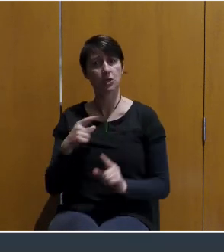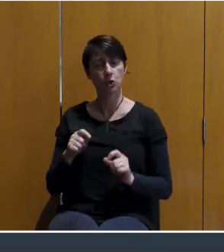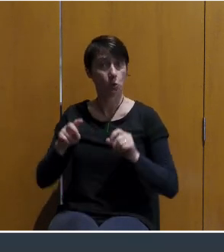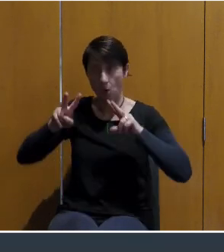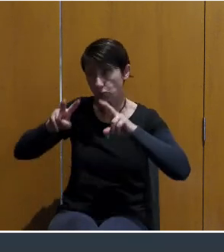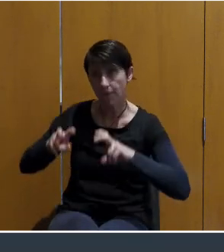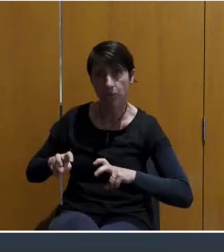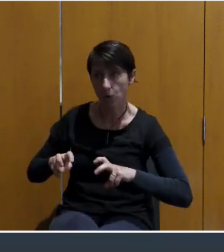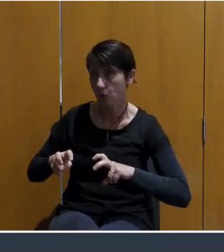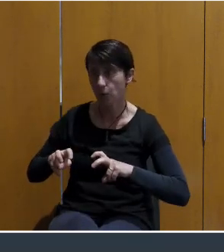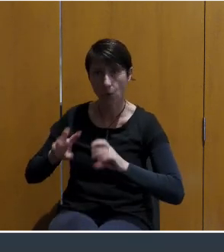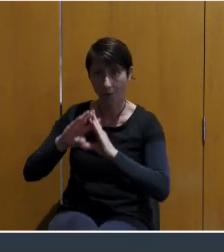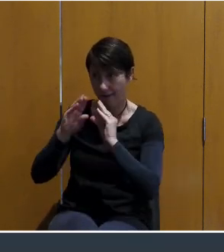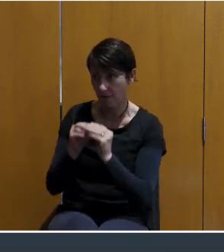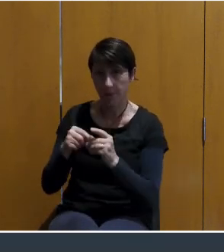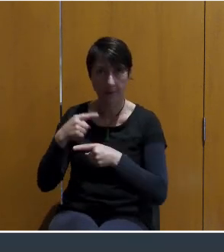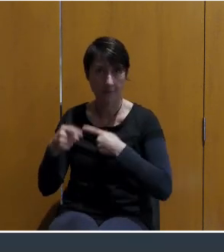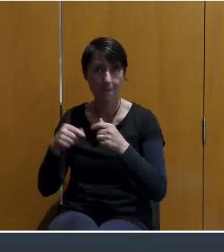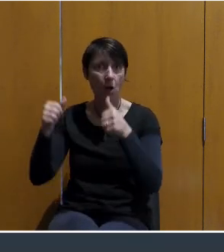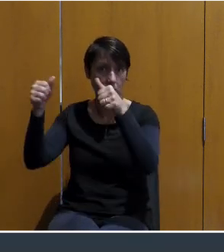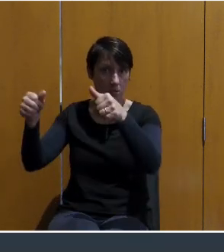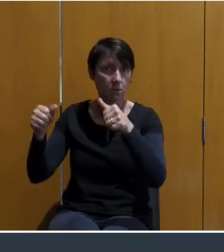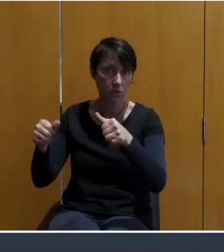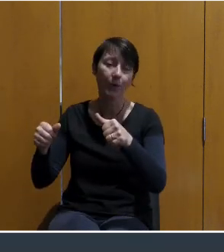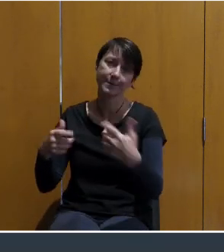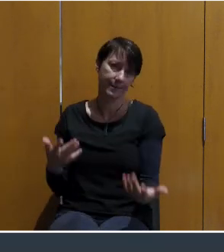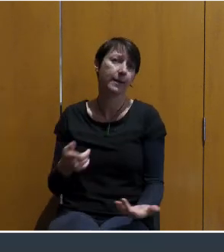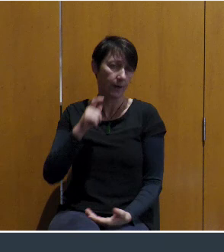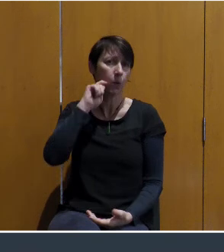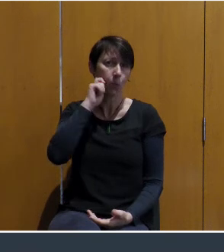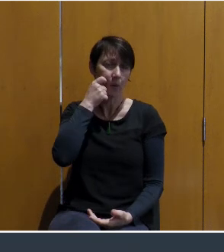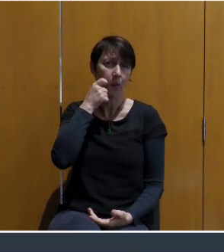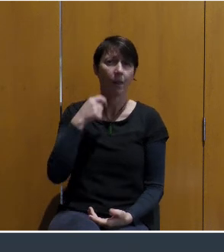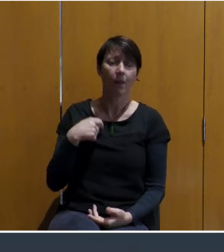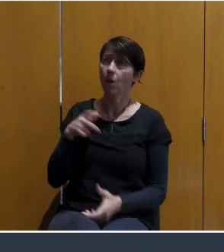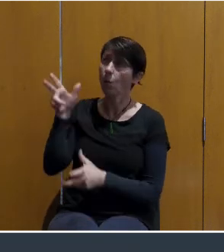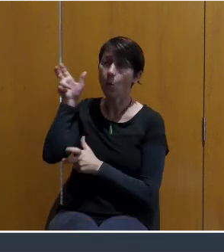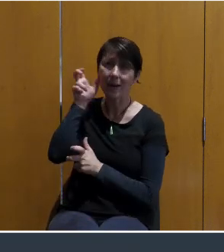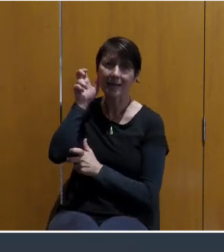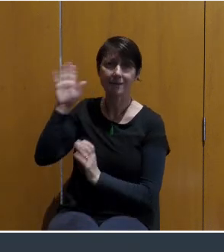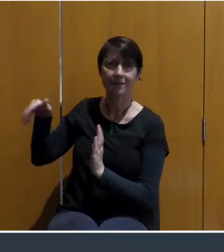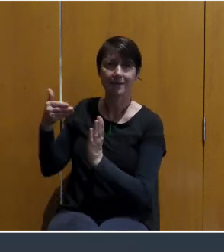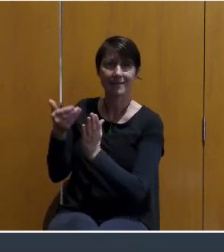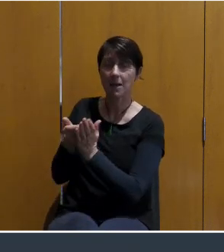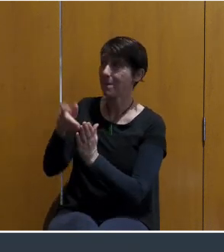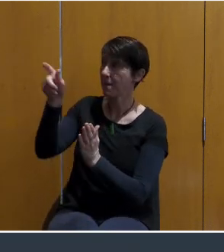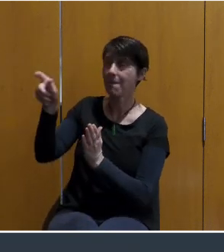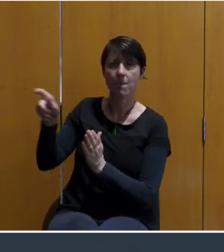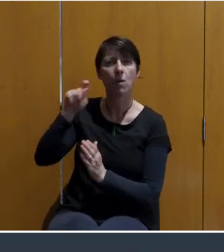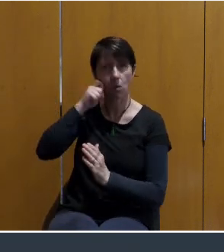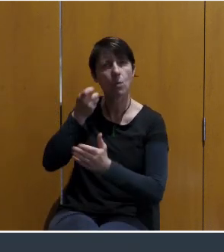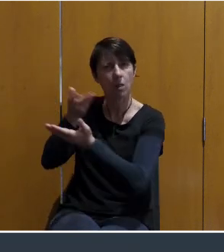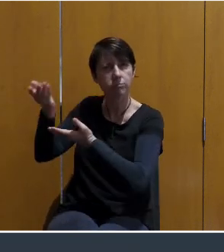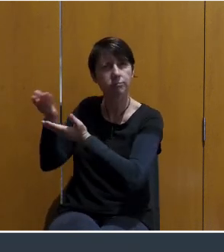going to cover the aspects of today's submitters, including partnership and location and number of signs.